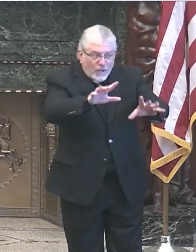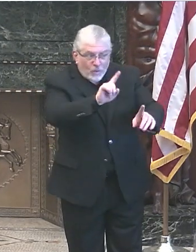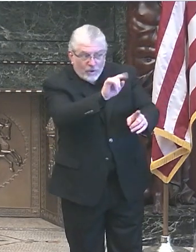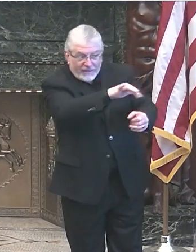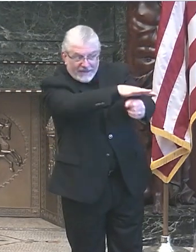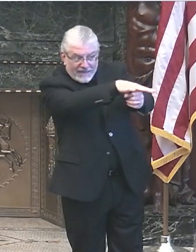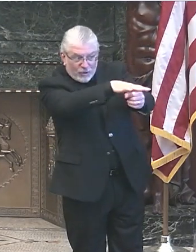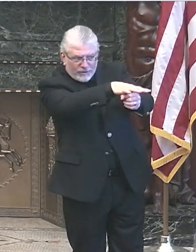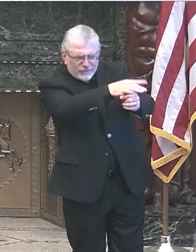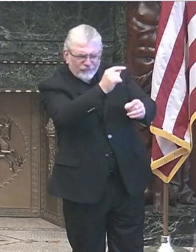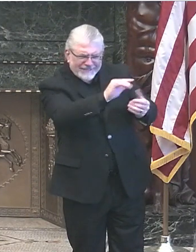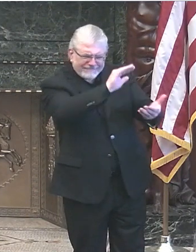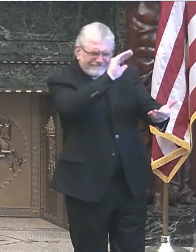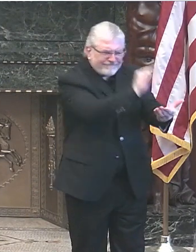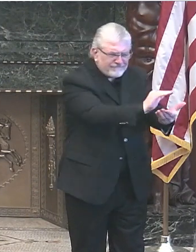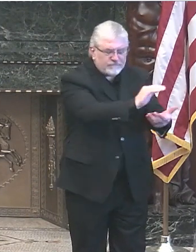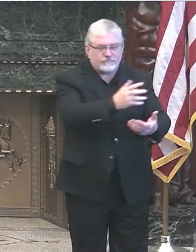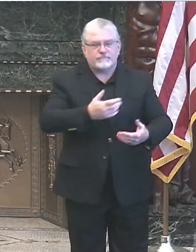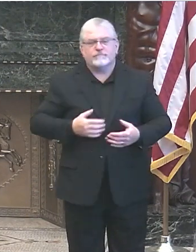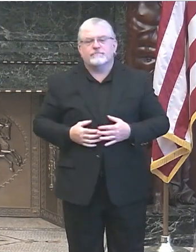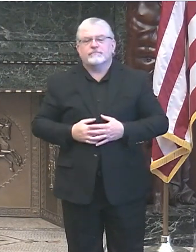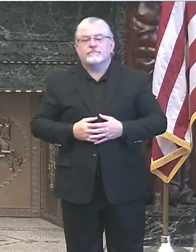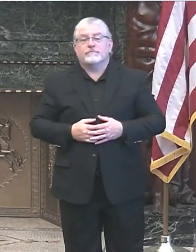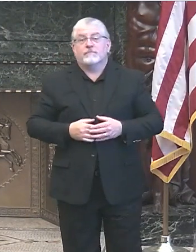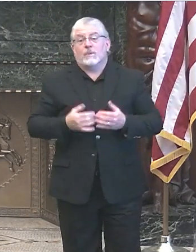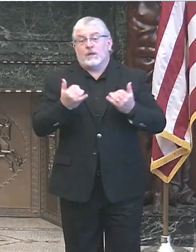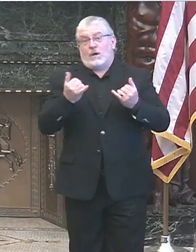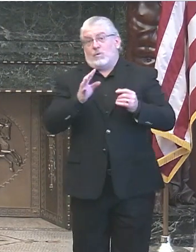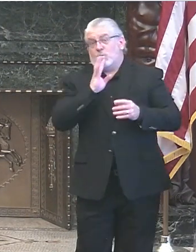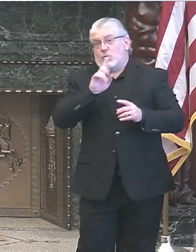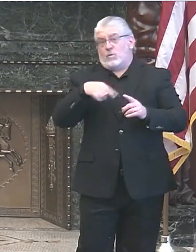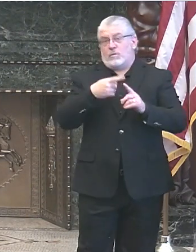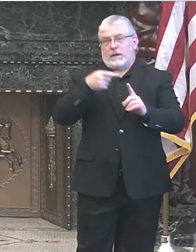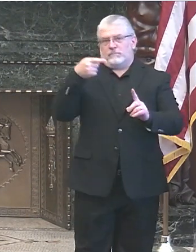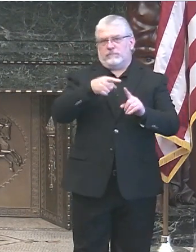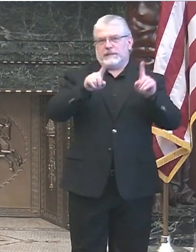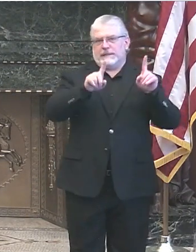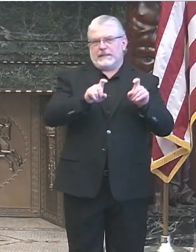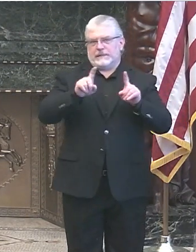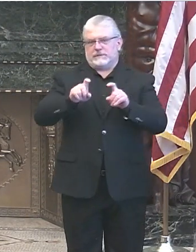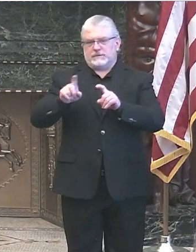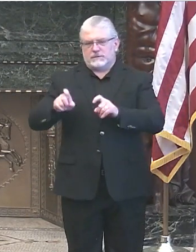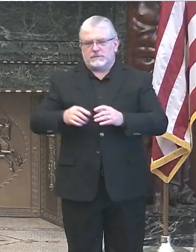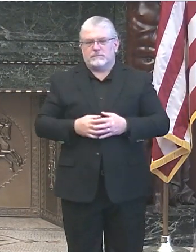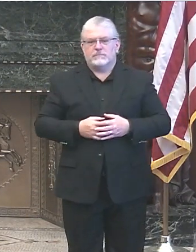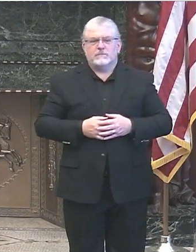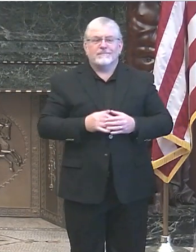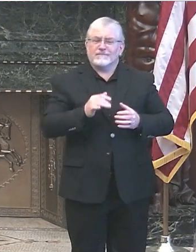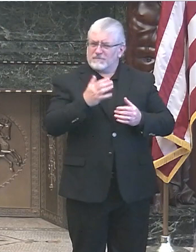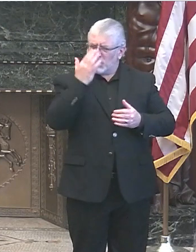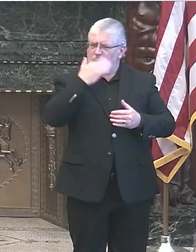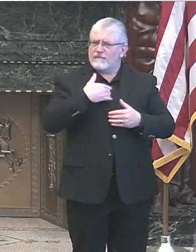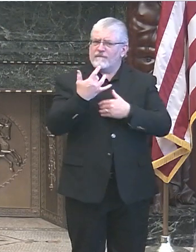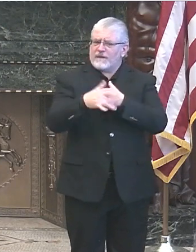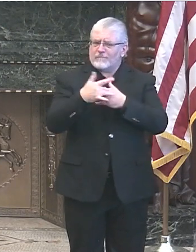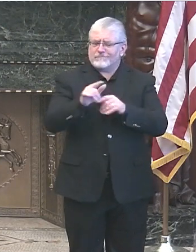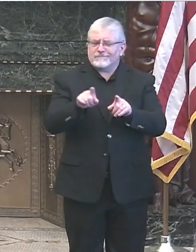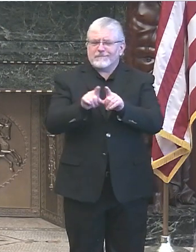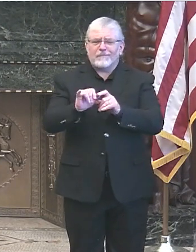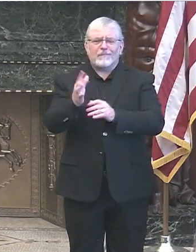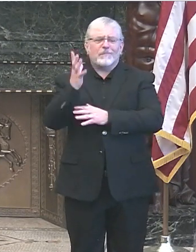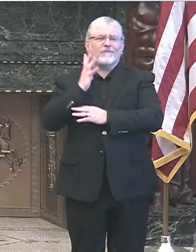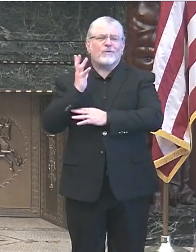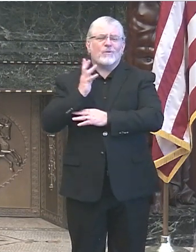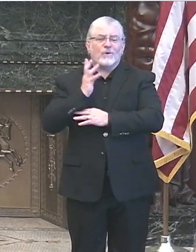infection. On testing, our availability was as is before. In general, testing is for people who have symptoms and are